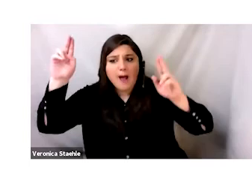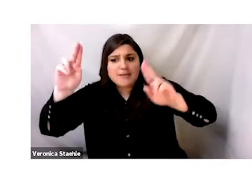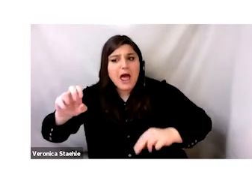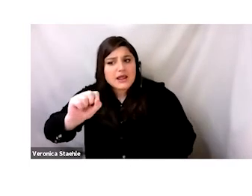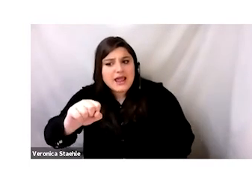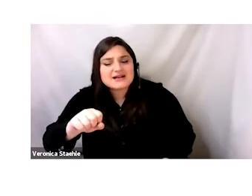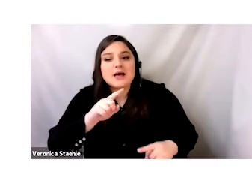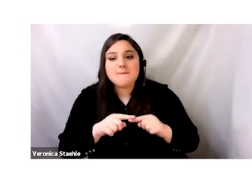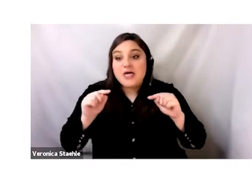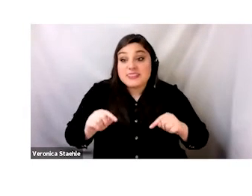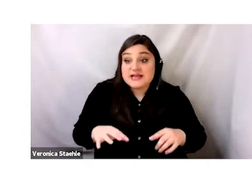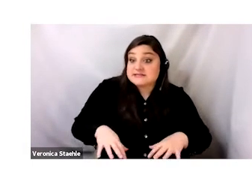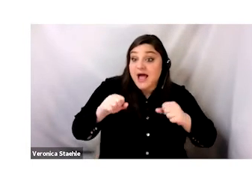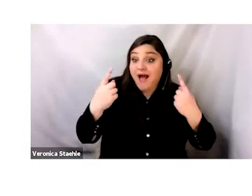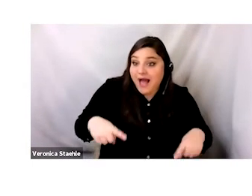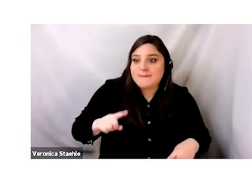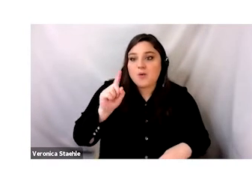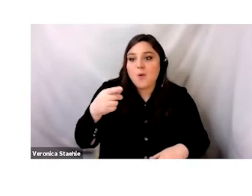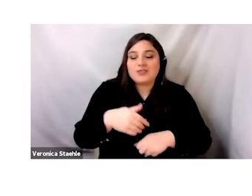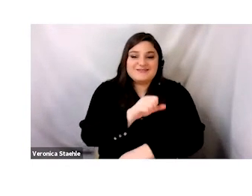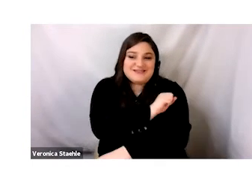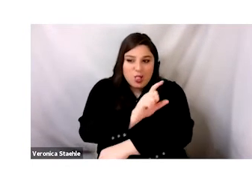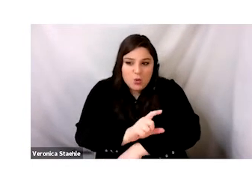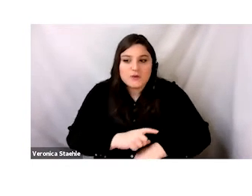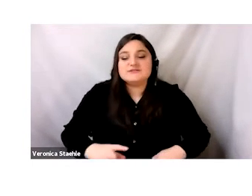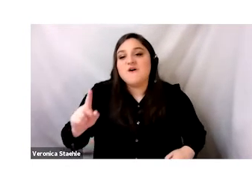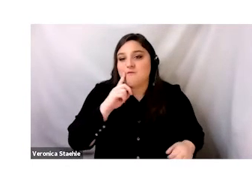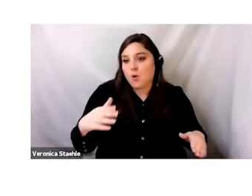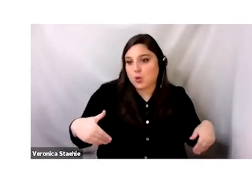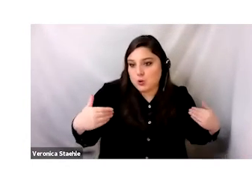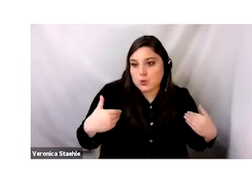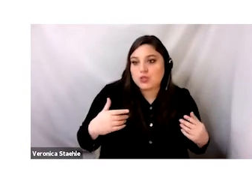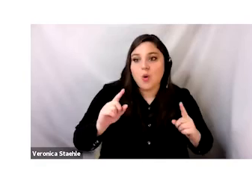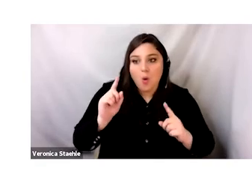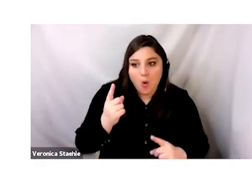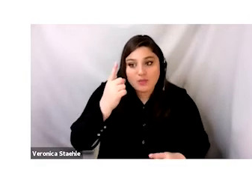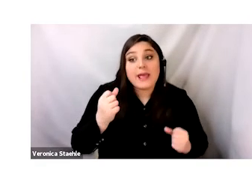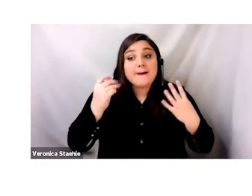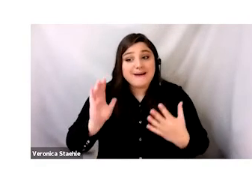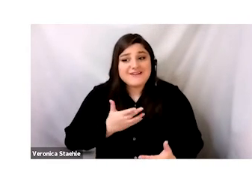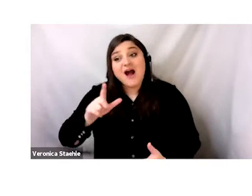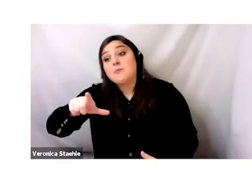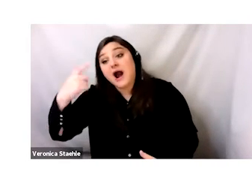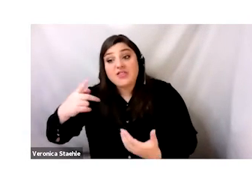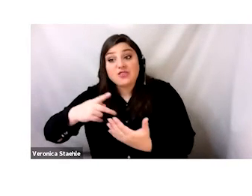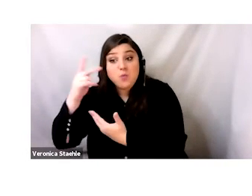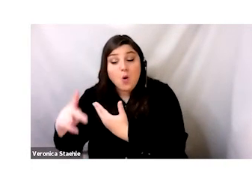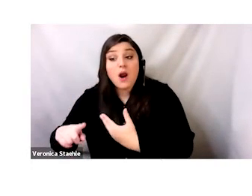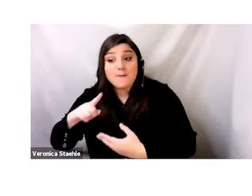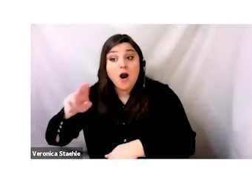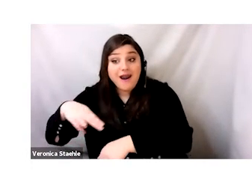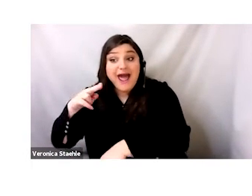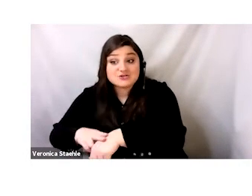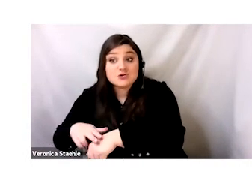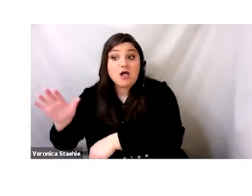only like accessible to St. Louis youth. All of our other programs are actually national, or in some cases international. This